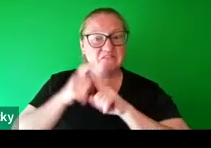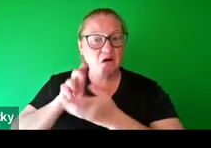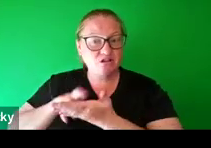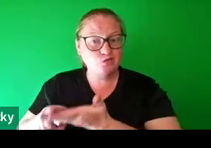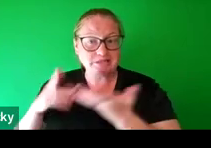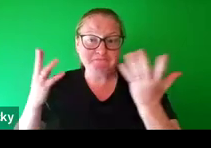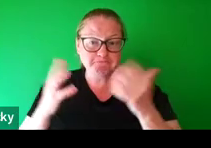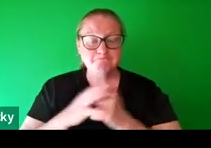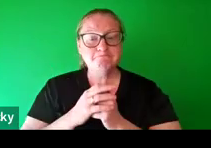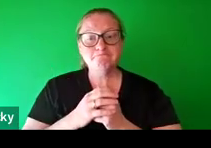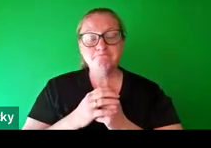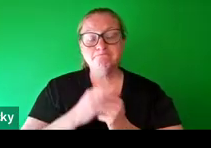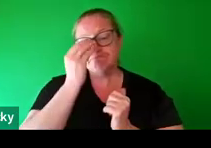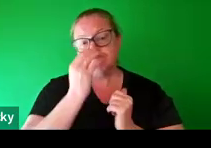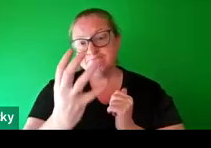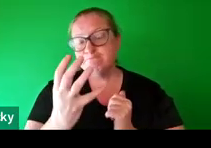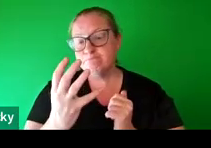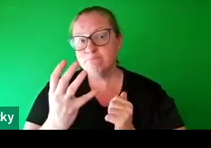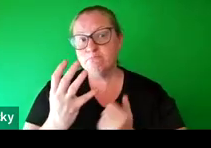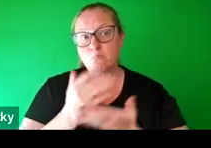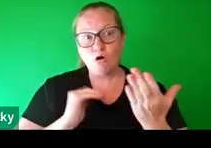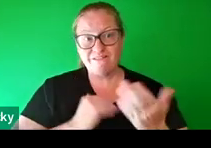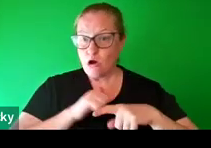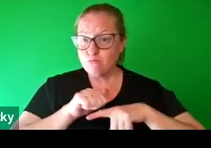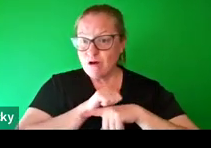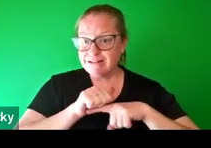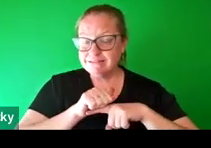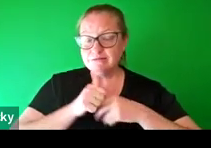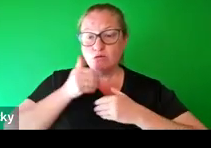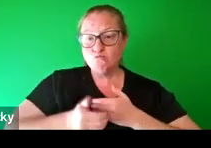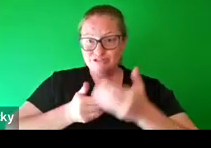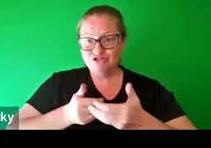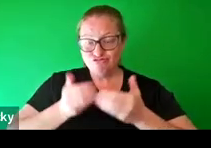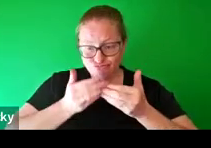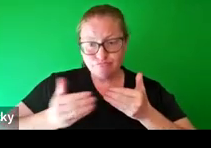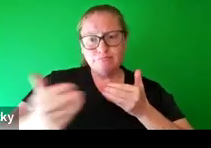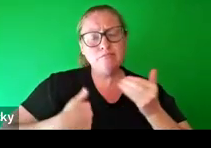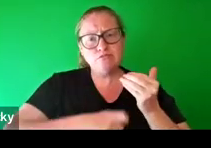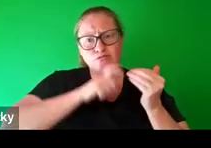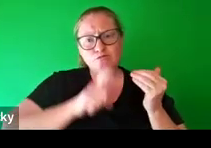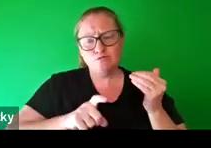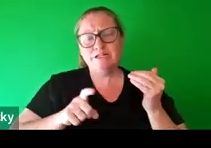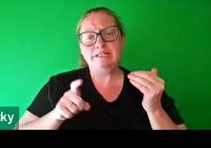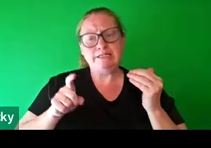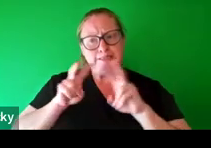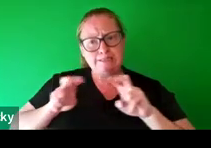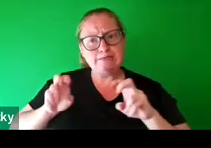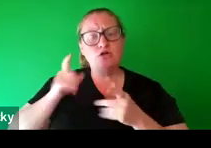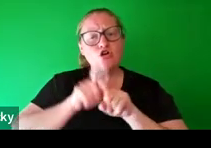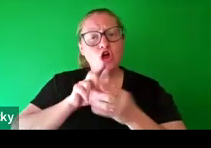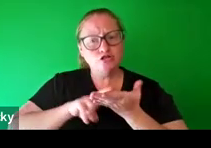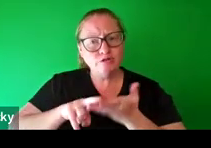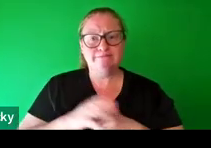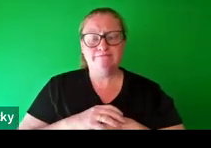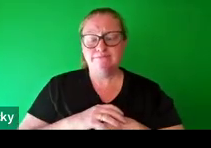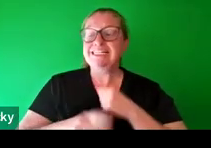I will tell you that as part of our practices and procedures going forward, we are really looking at contracts. We're looking at the types of